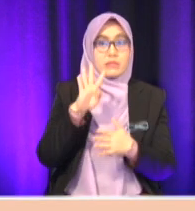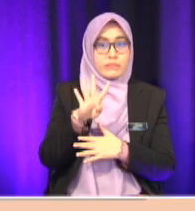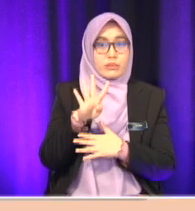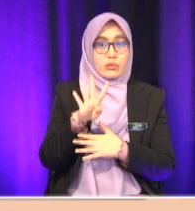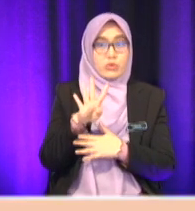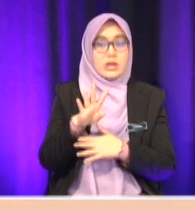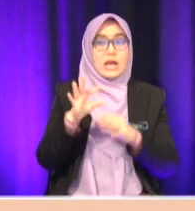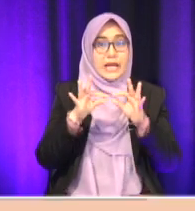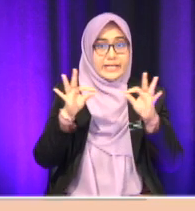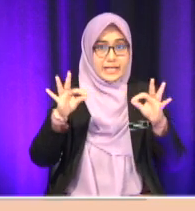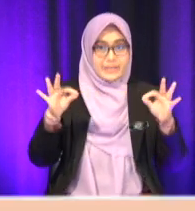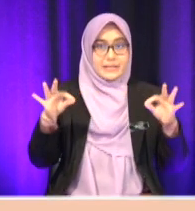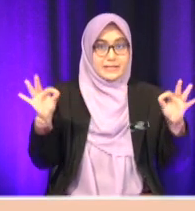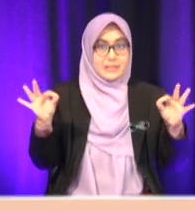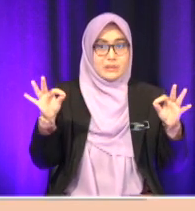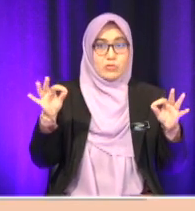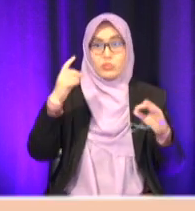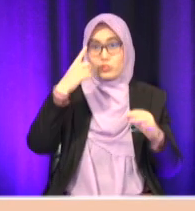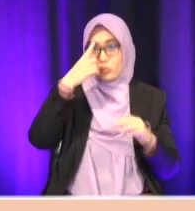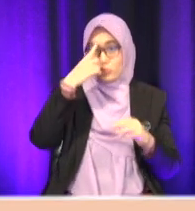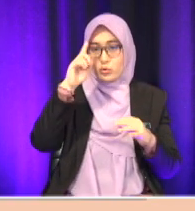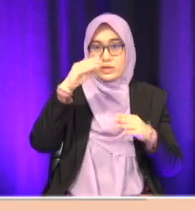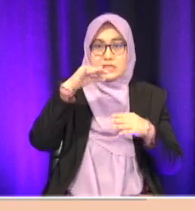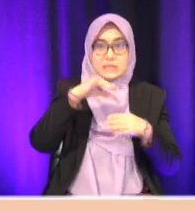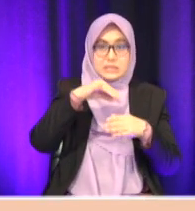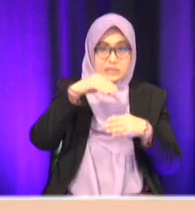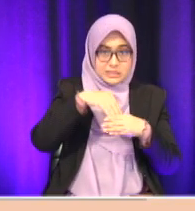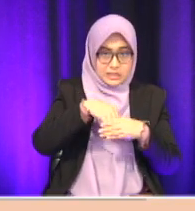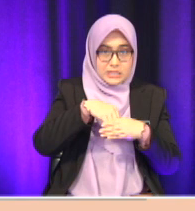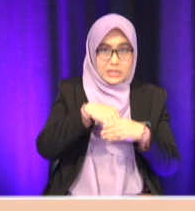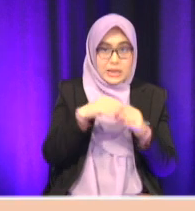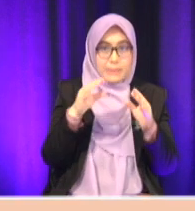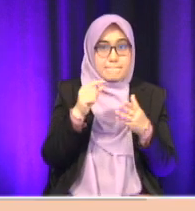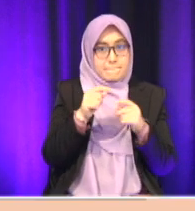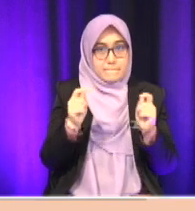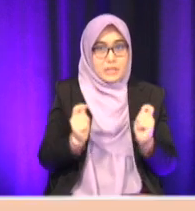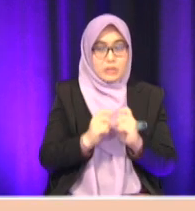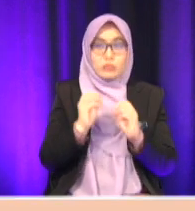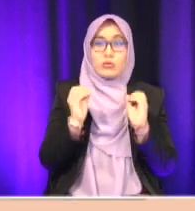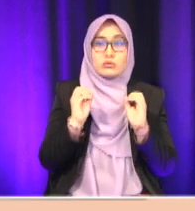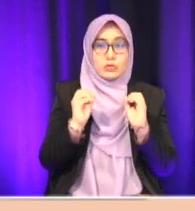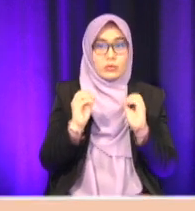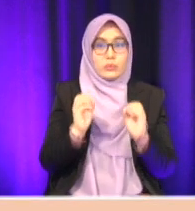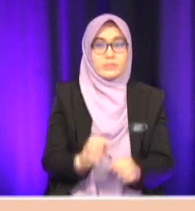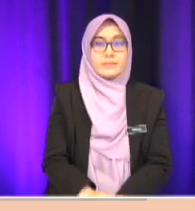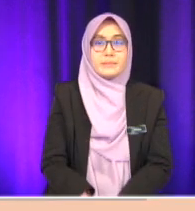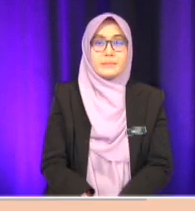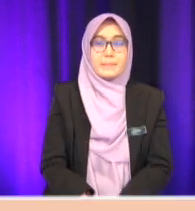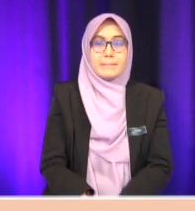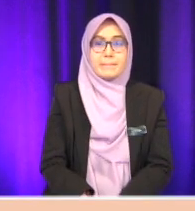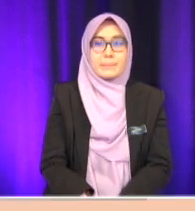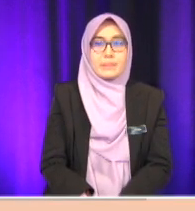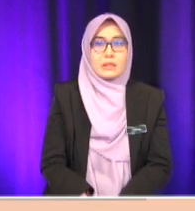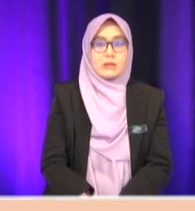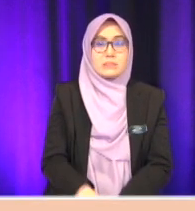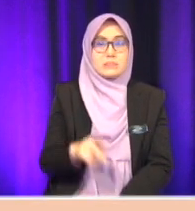sentence to fill in the blank. Okay? And make sure the sentence that you choose